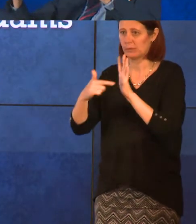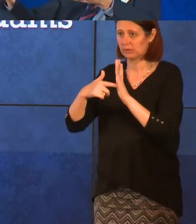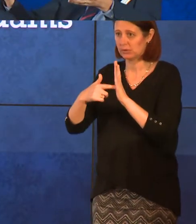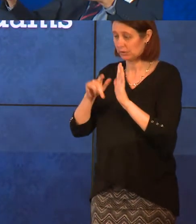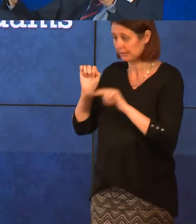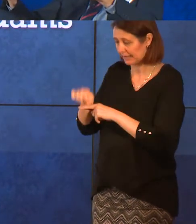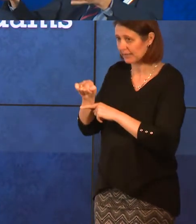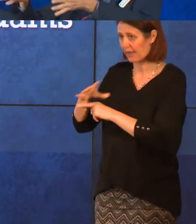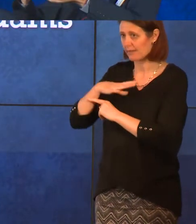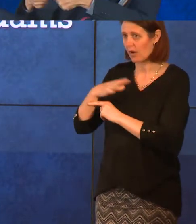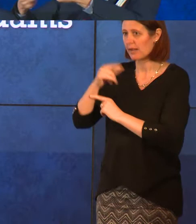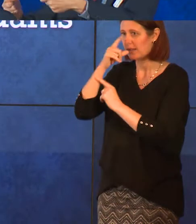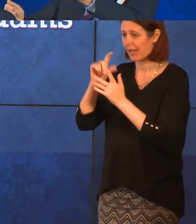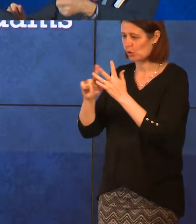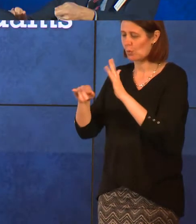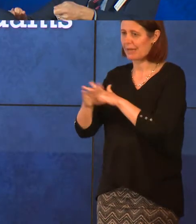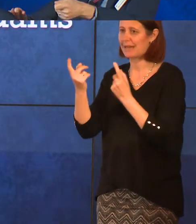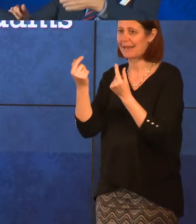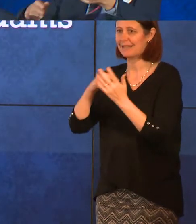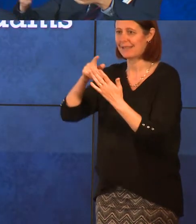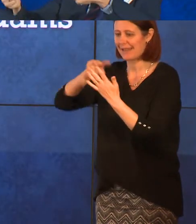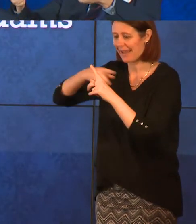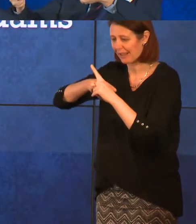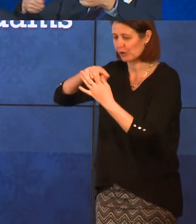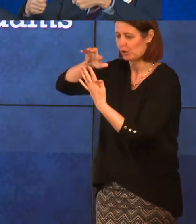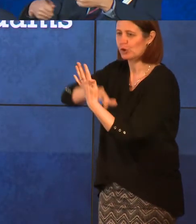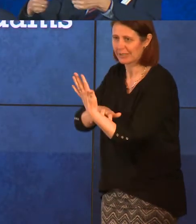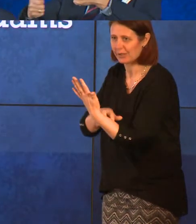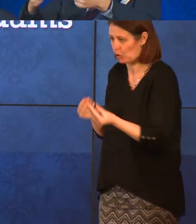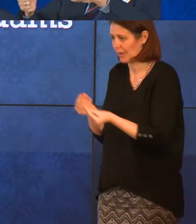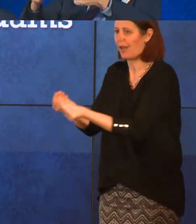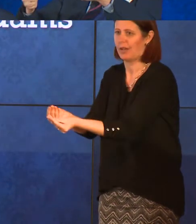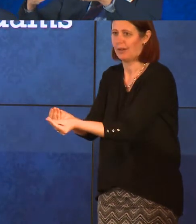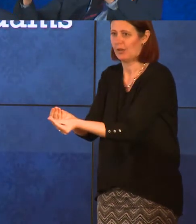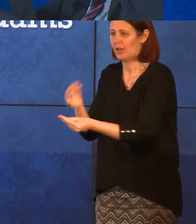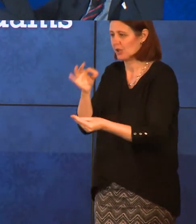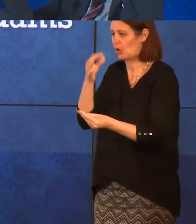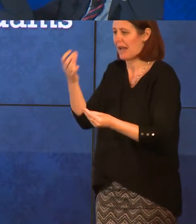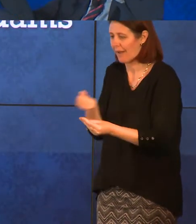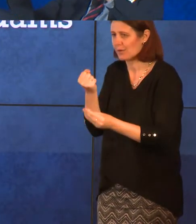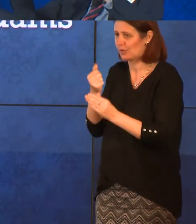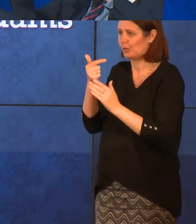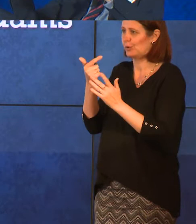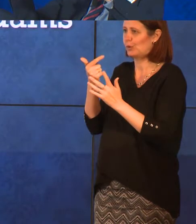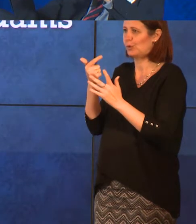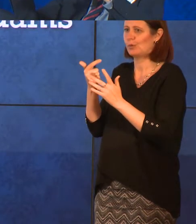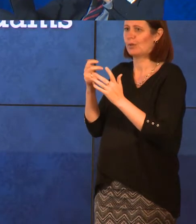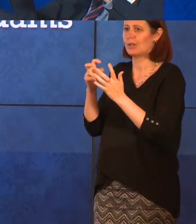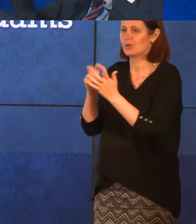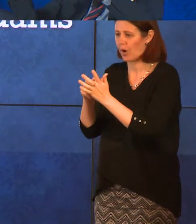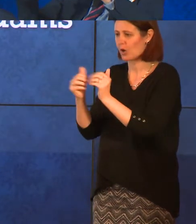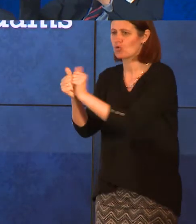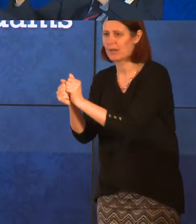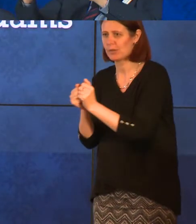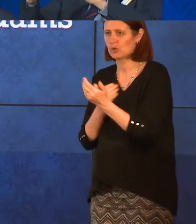can be done in an easy English sheet that could be handed to someone. You don't necessarily have to enter into a kind of a signed agreement